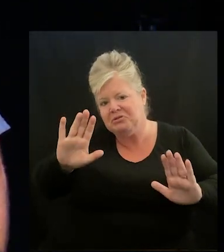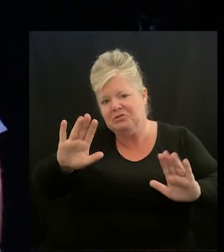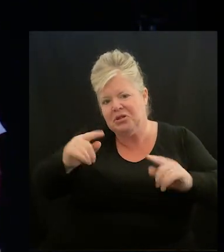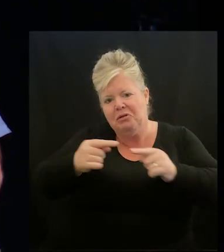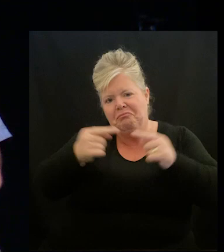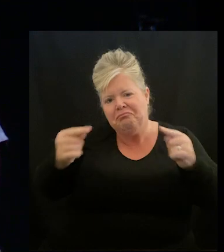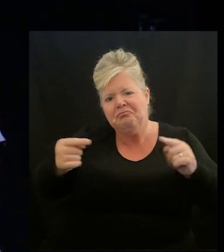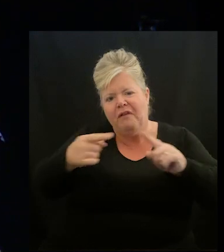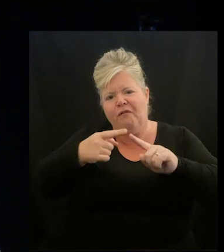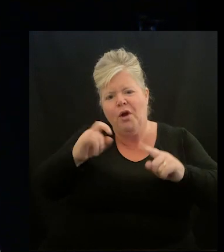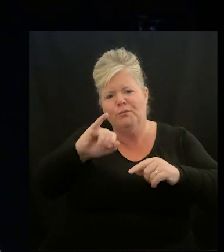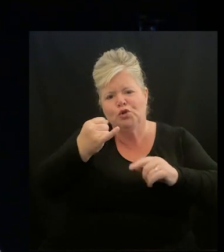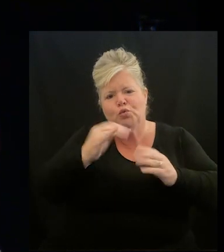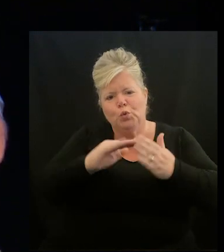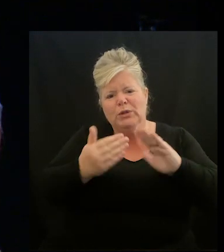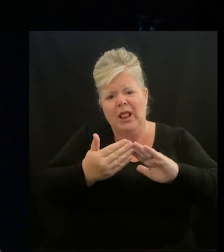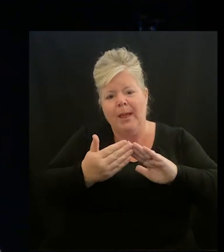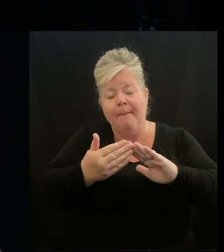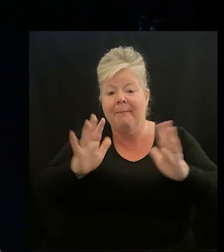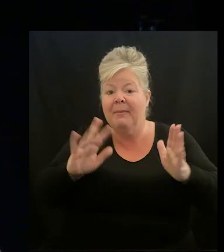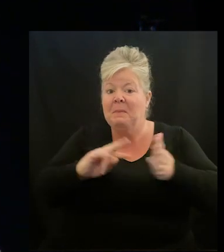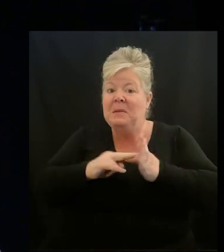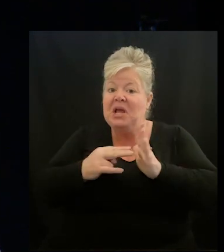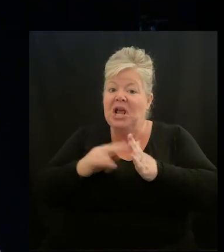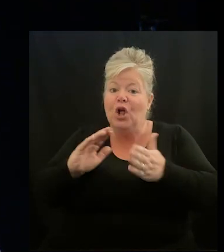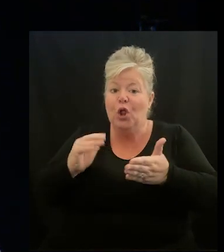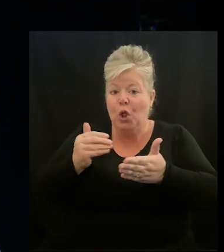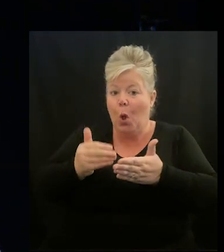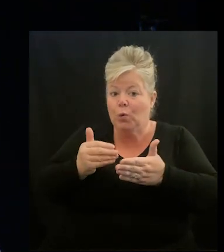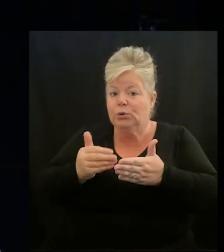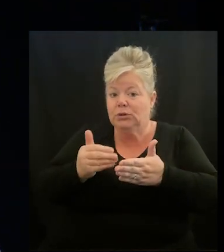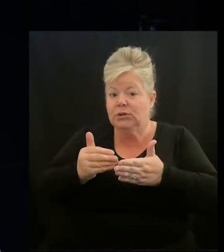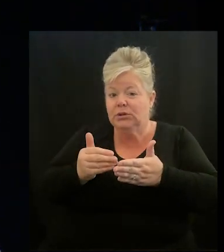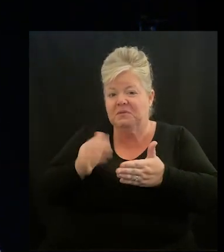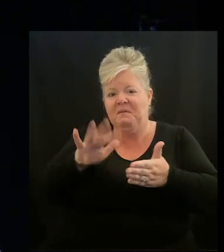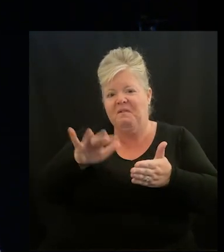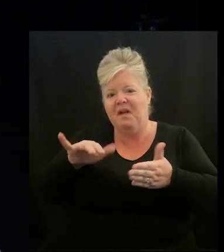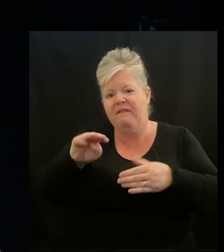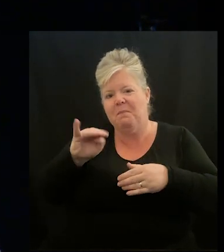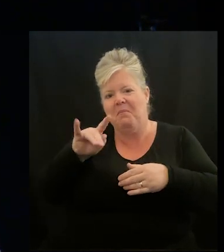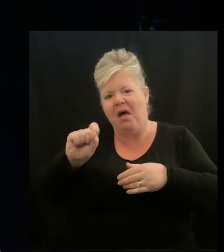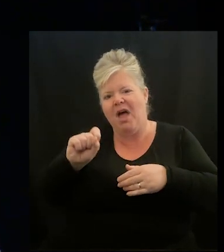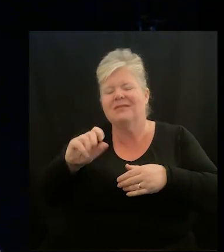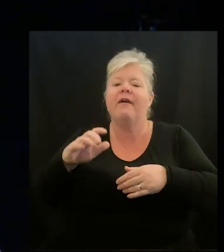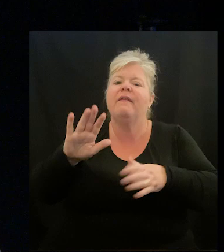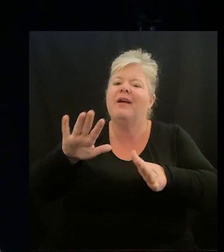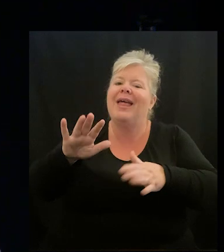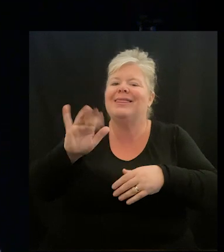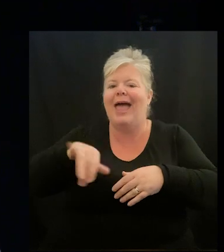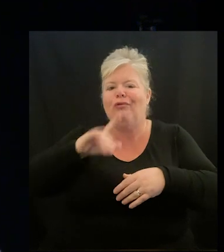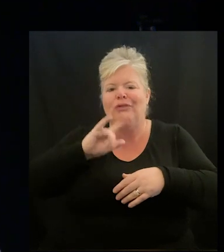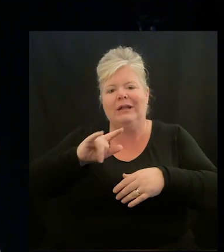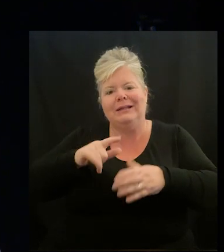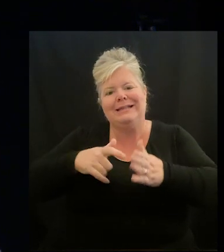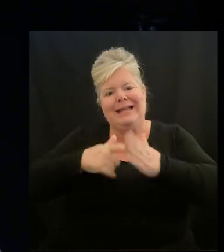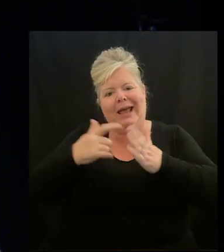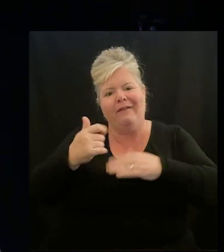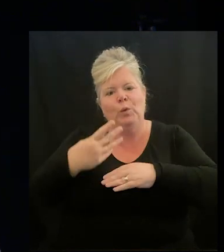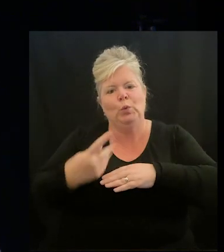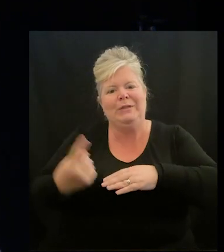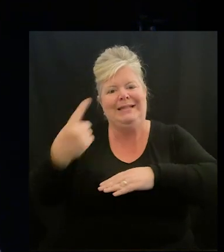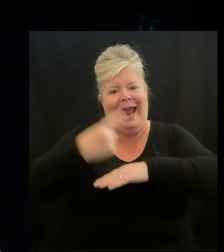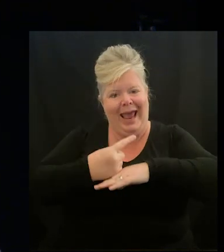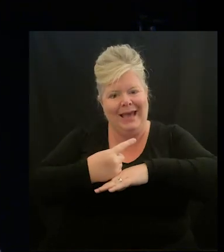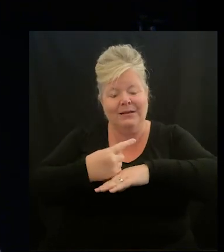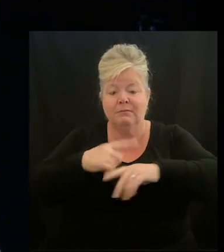from Jerusalem, which means, okay, they're close, but they're probably still a few days away from reaching